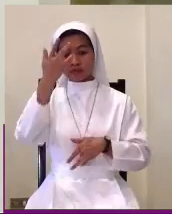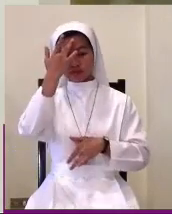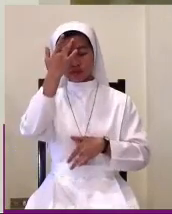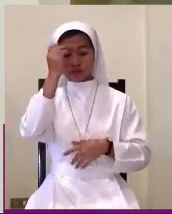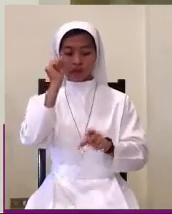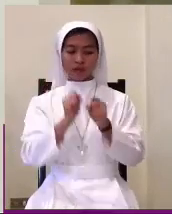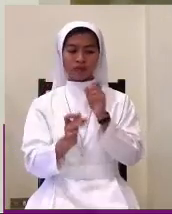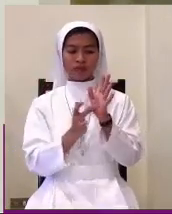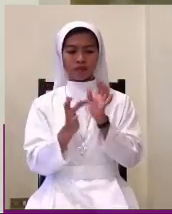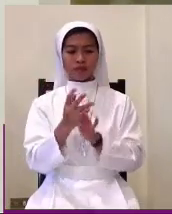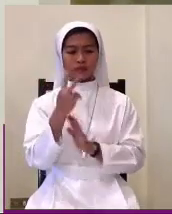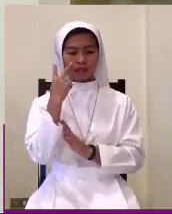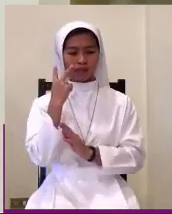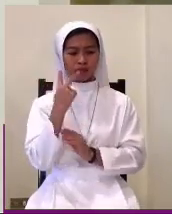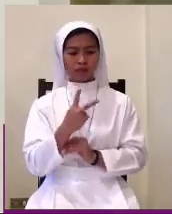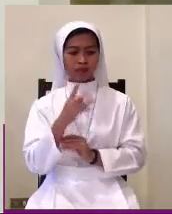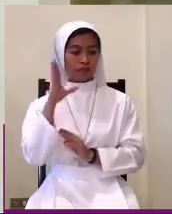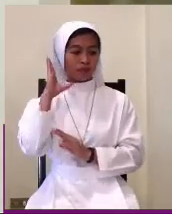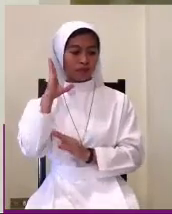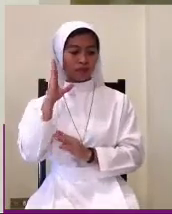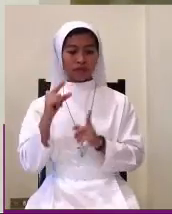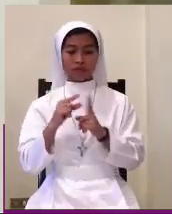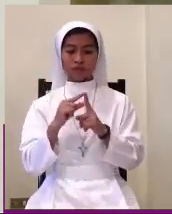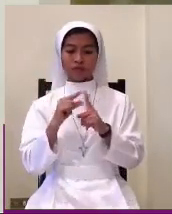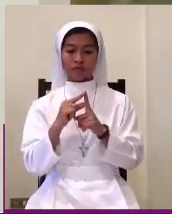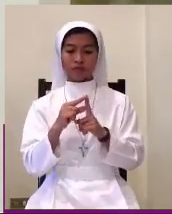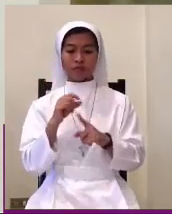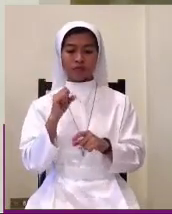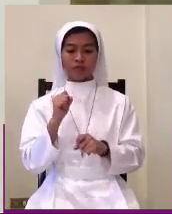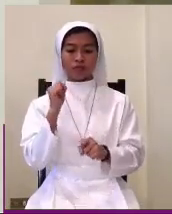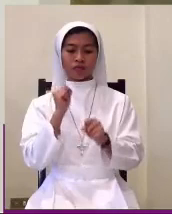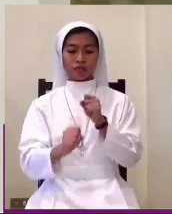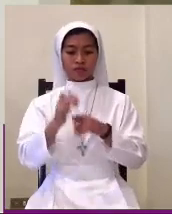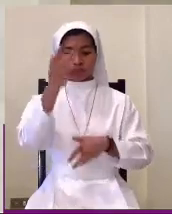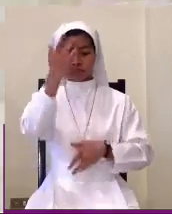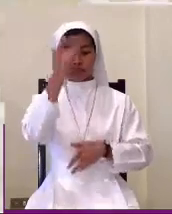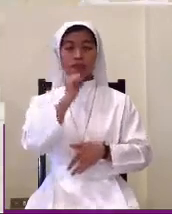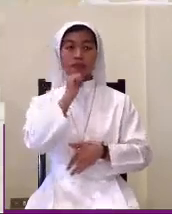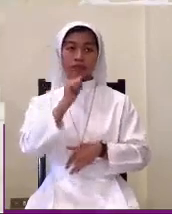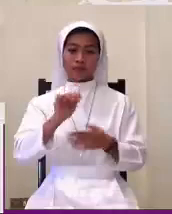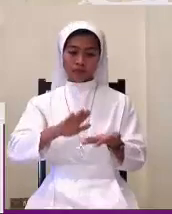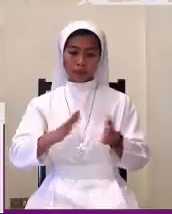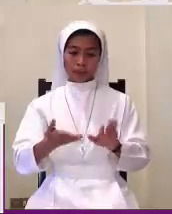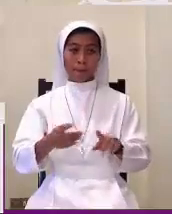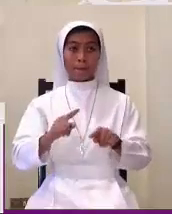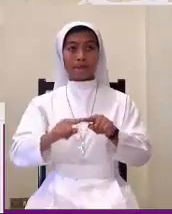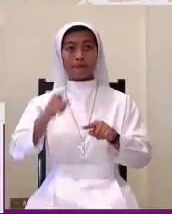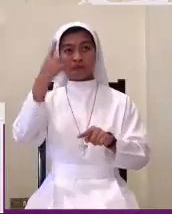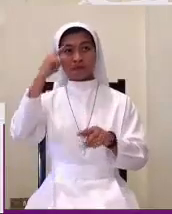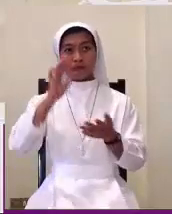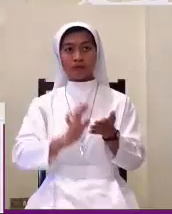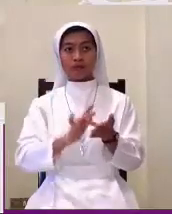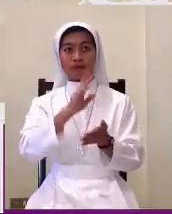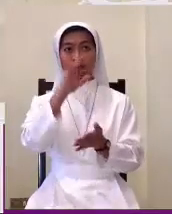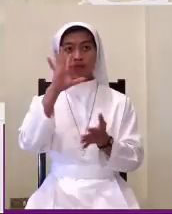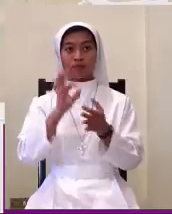"This illness is not to end in death, but is for the glory of God,